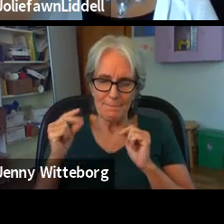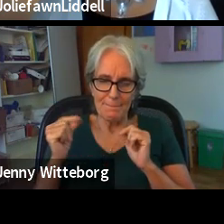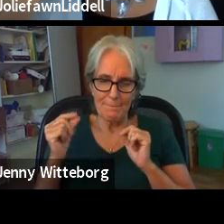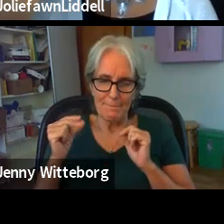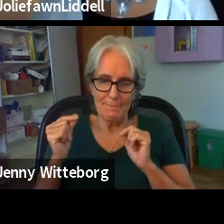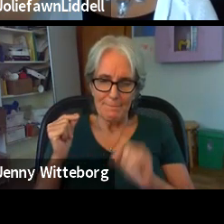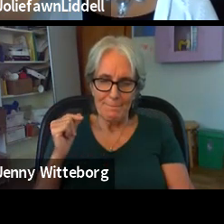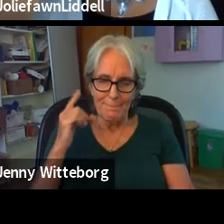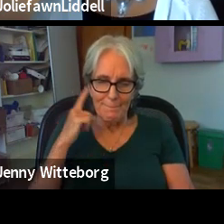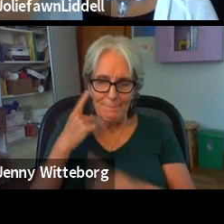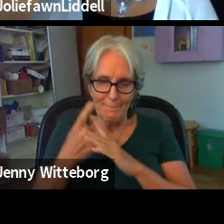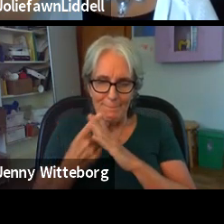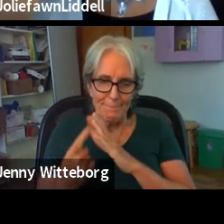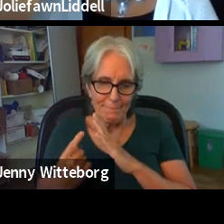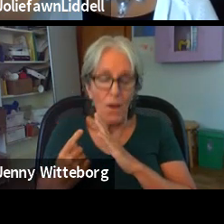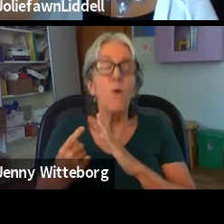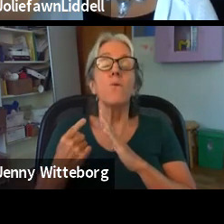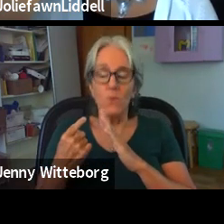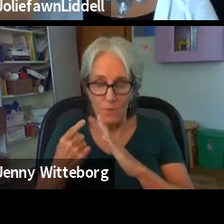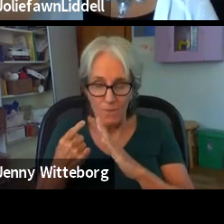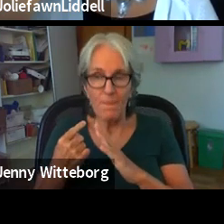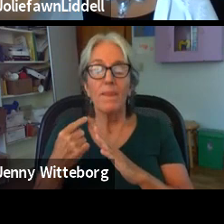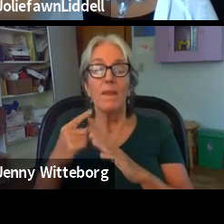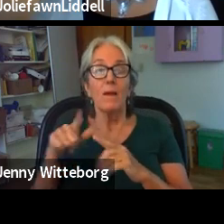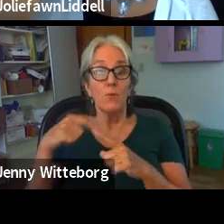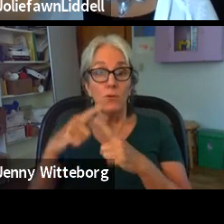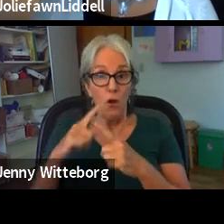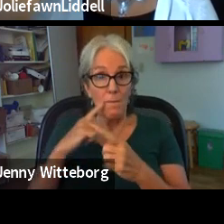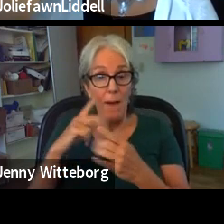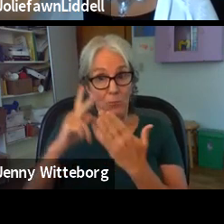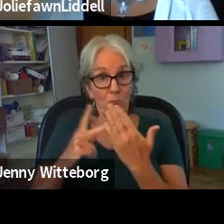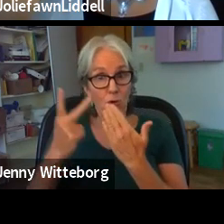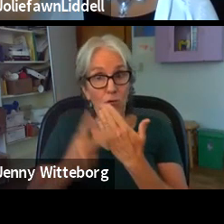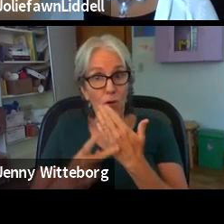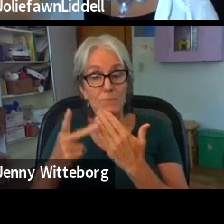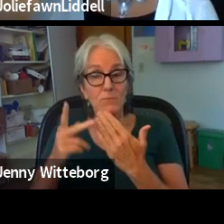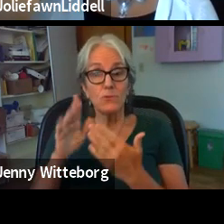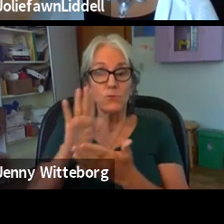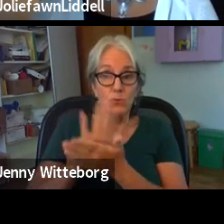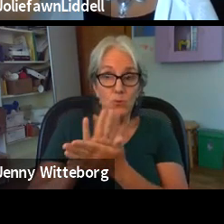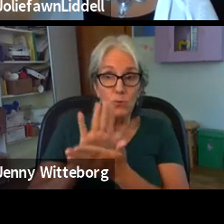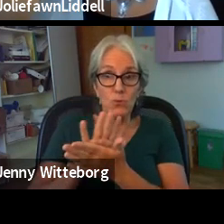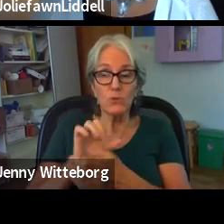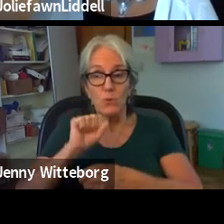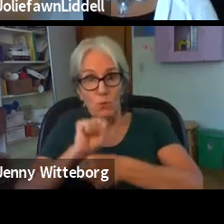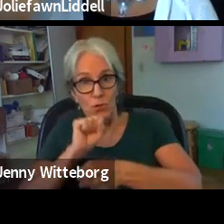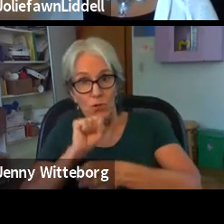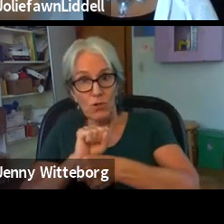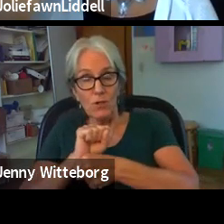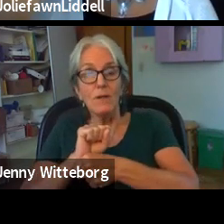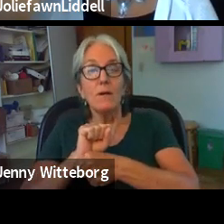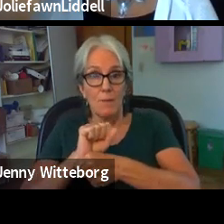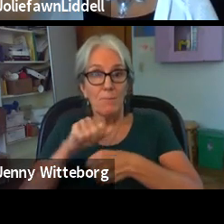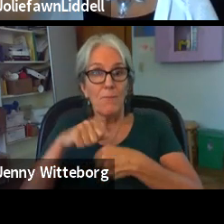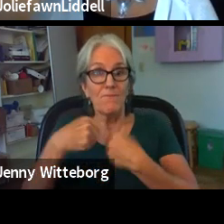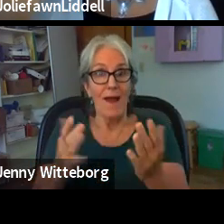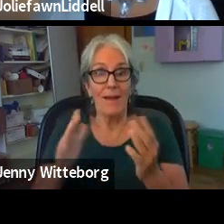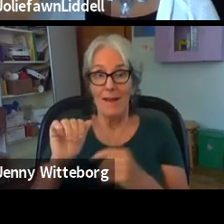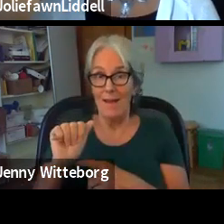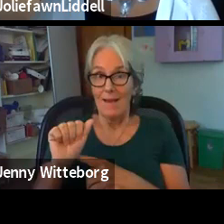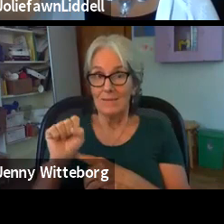The transcript description. The last thing, I forgot. Okay. When we're talking about different programs